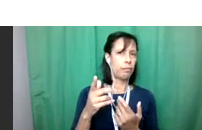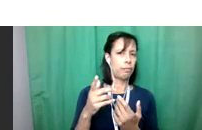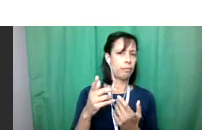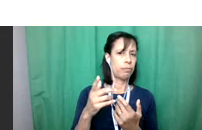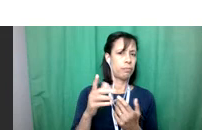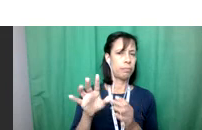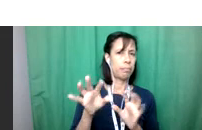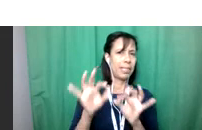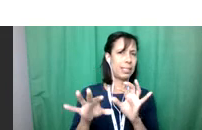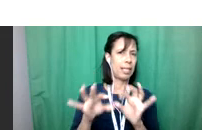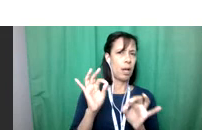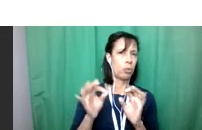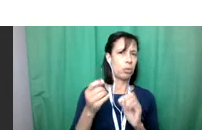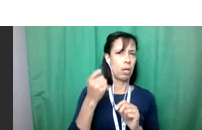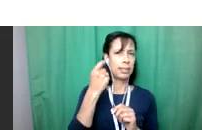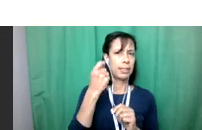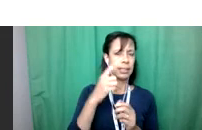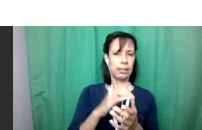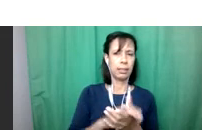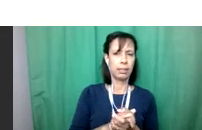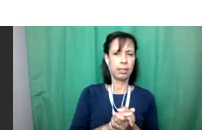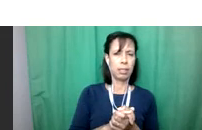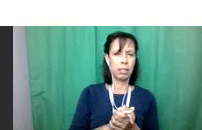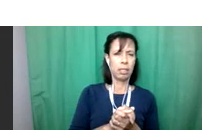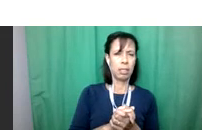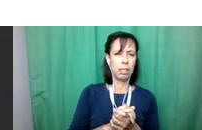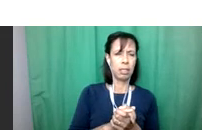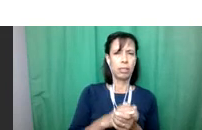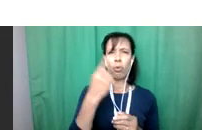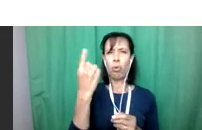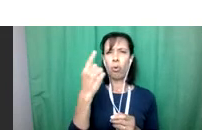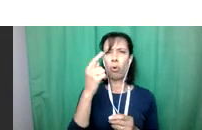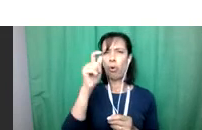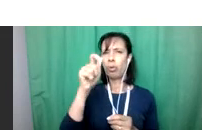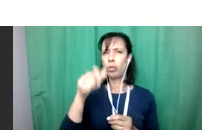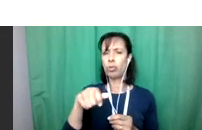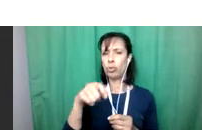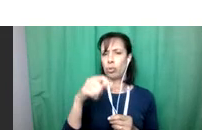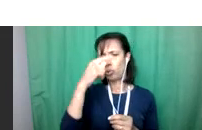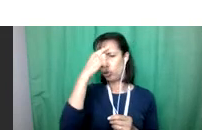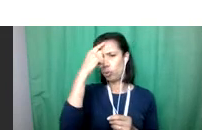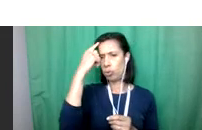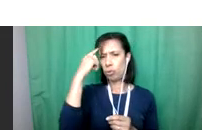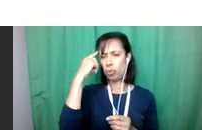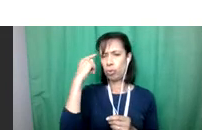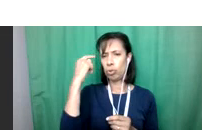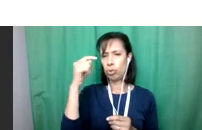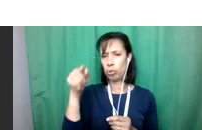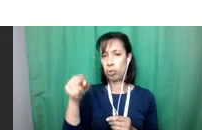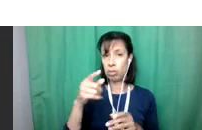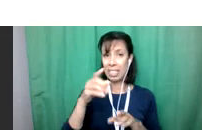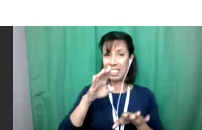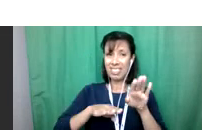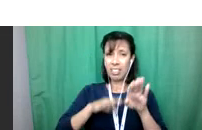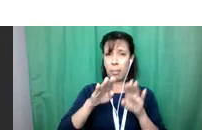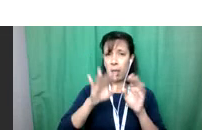Caprice, is that what you were asking, or is it a different thing? Were you actually looking at education in other countries and continents?